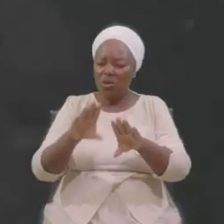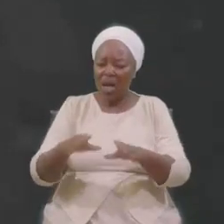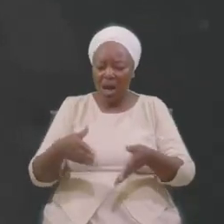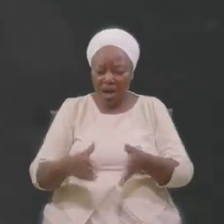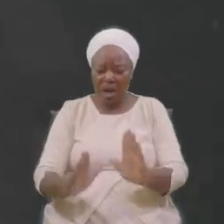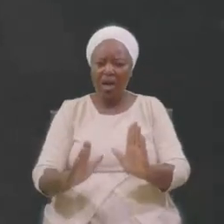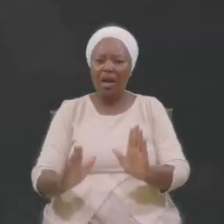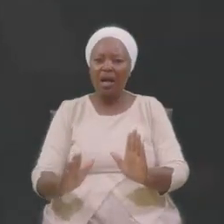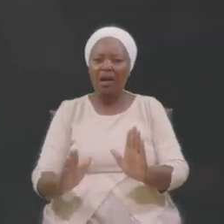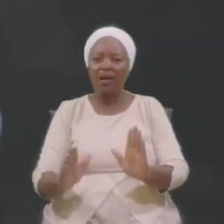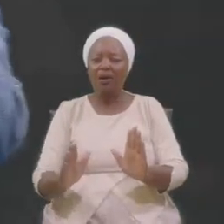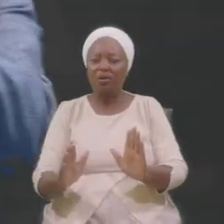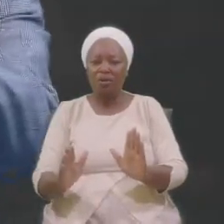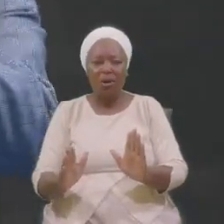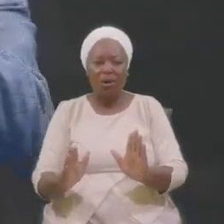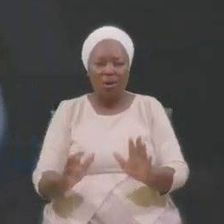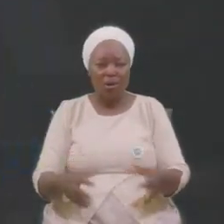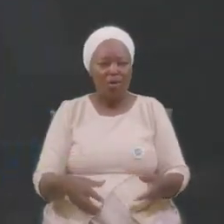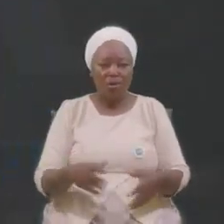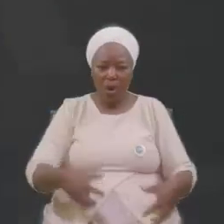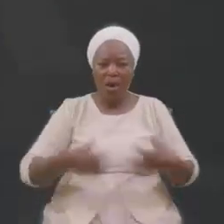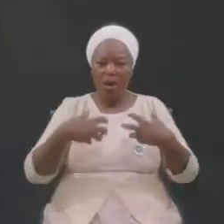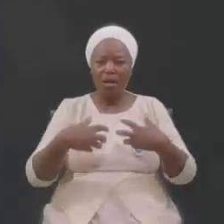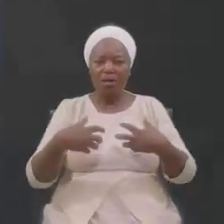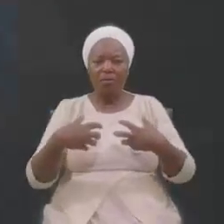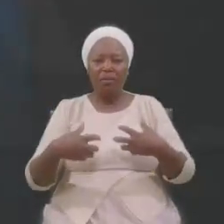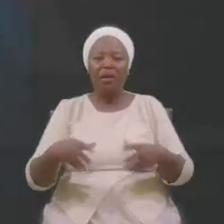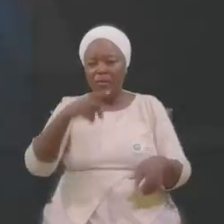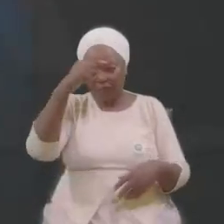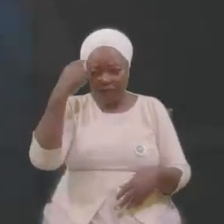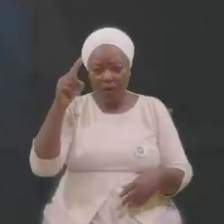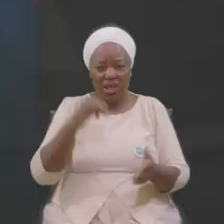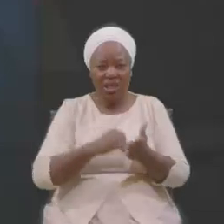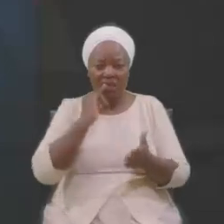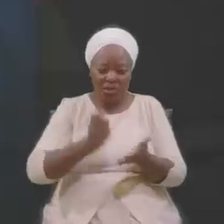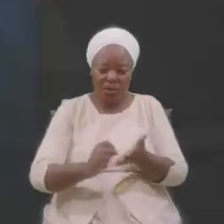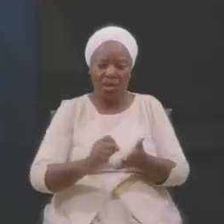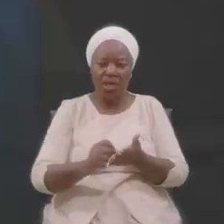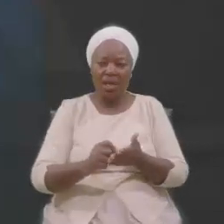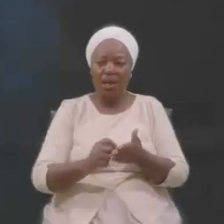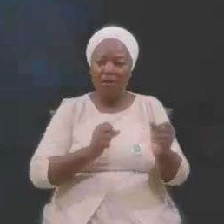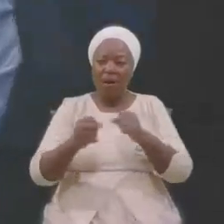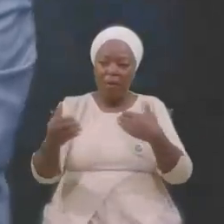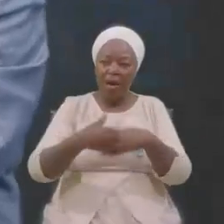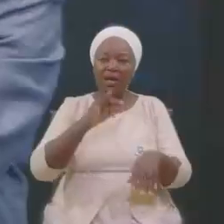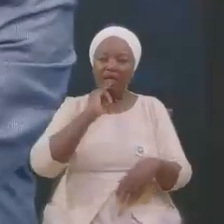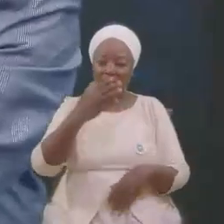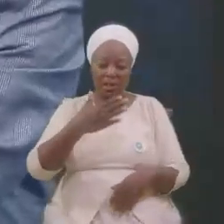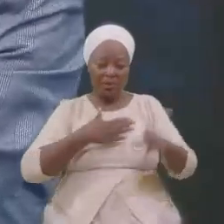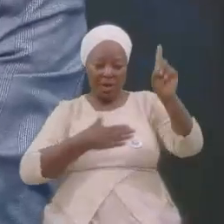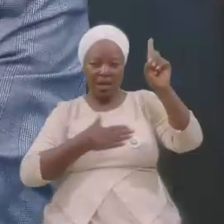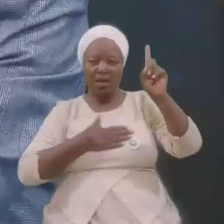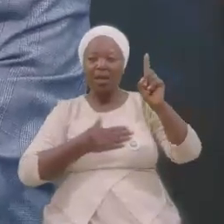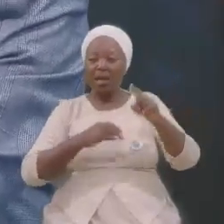unto wrath. For it is written, vengeance is mine. I will repay, leave